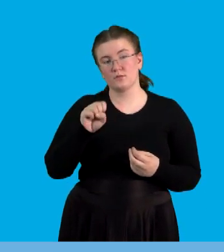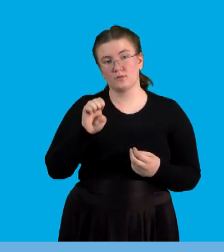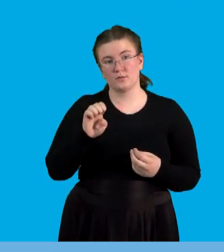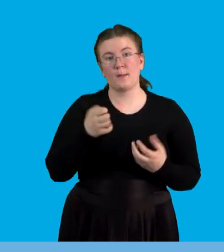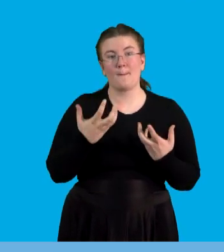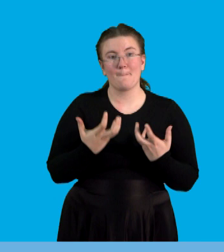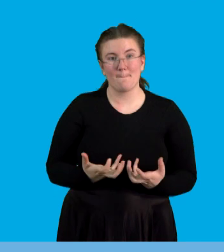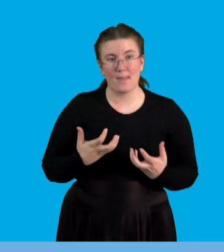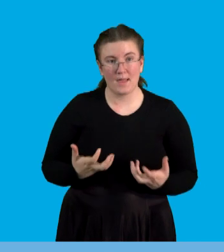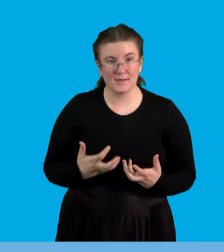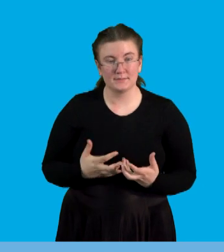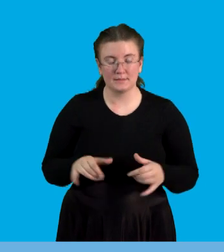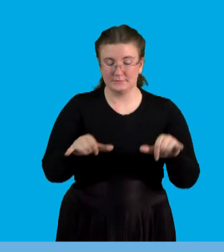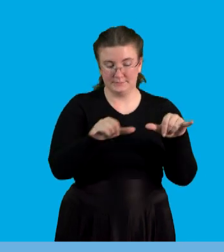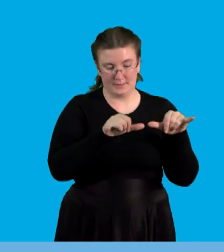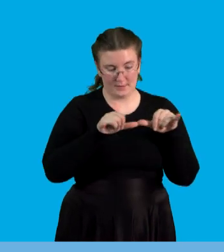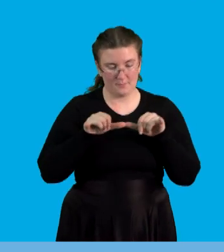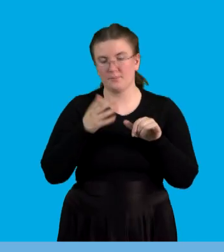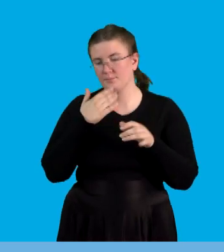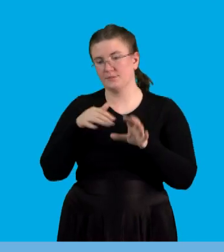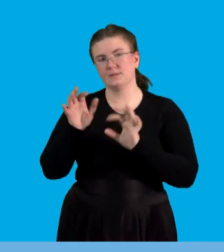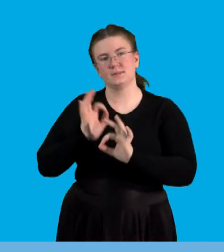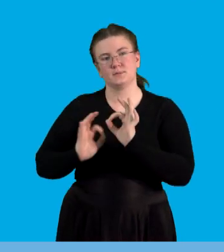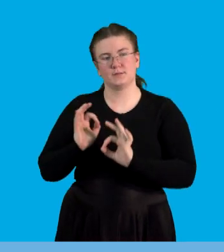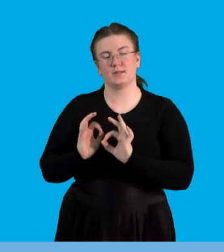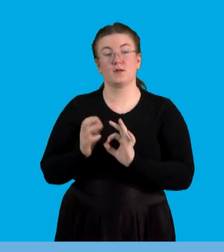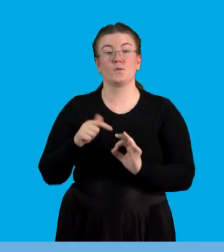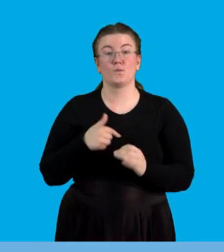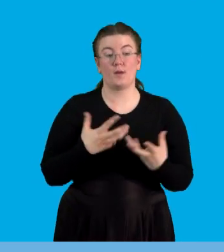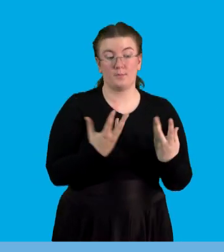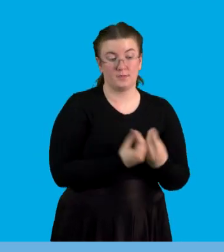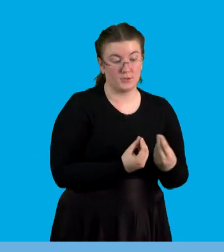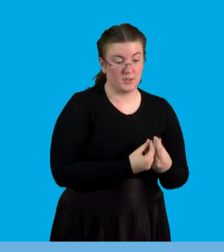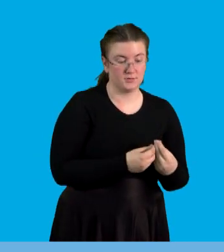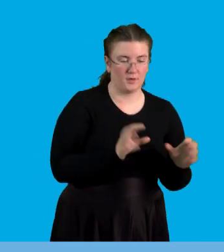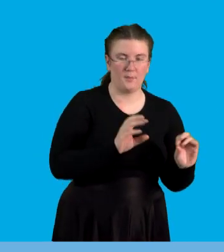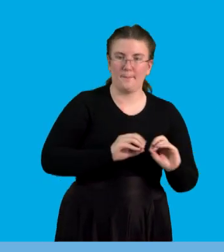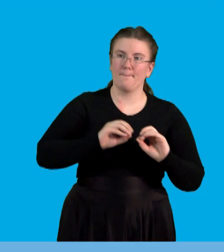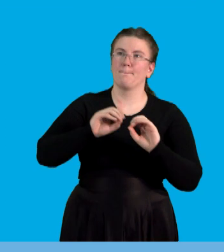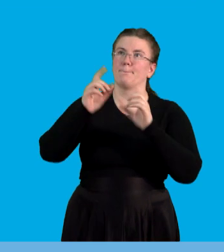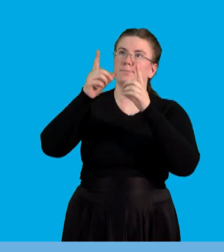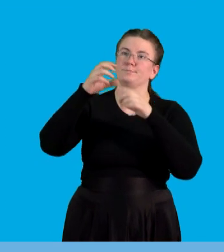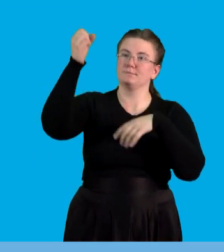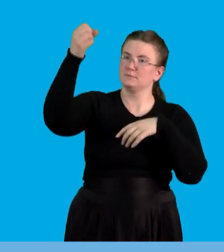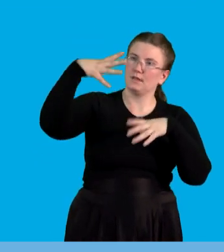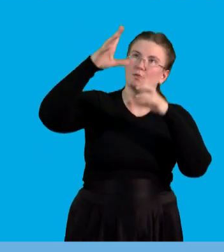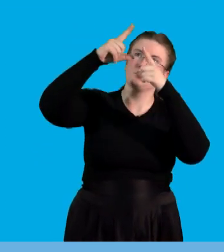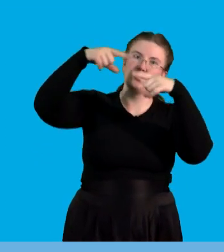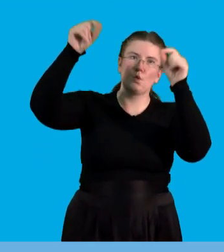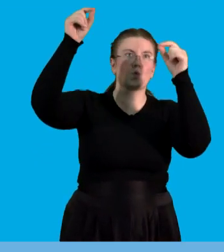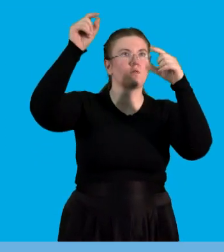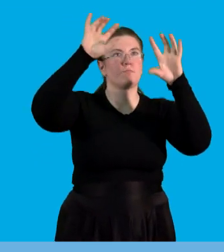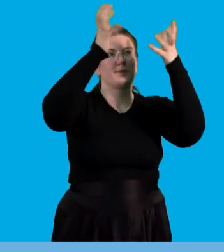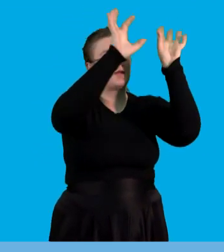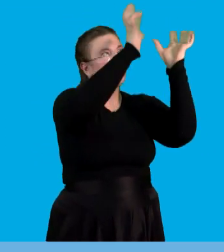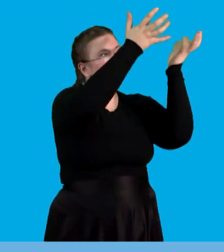explain. So if we were to take this object from planet to planet, or from Earth to the sun,